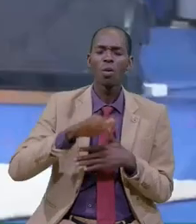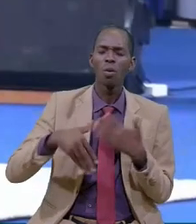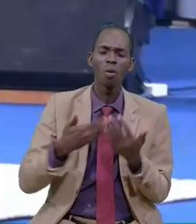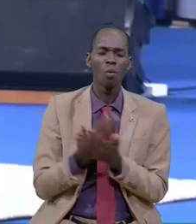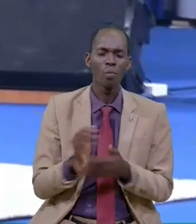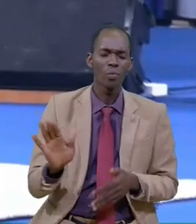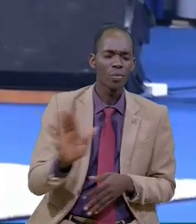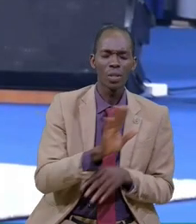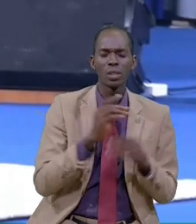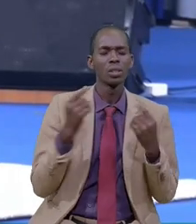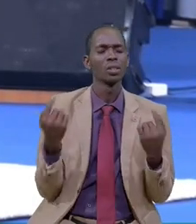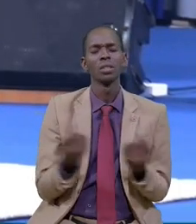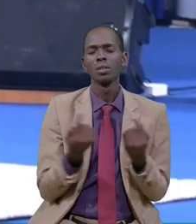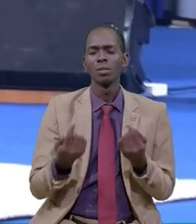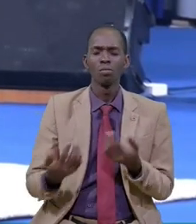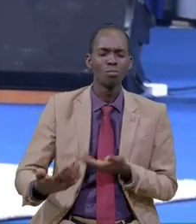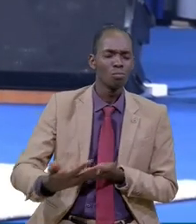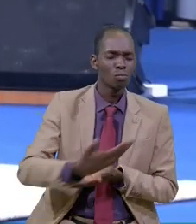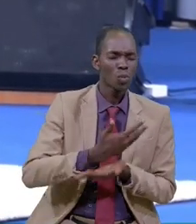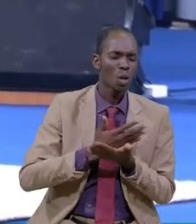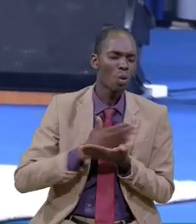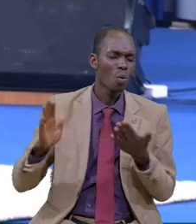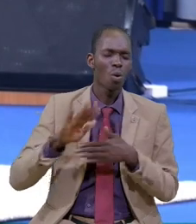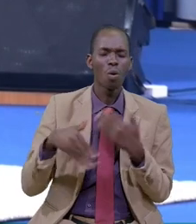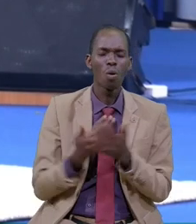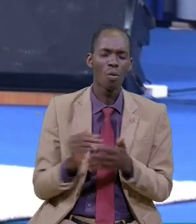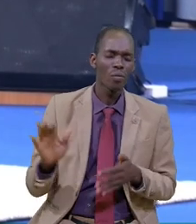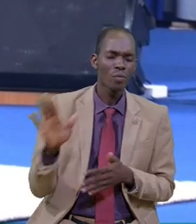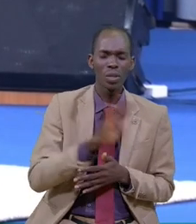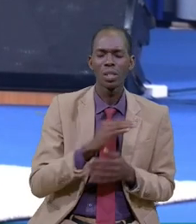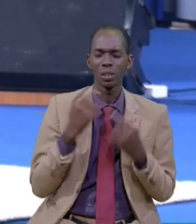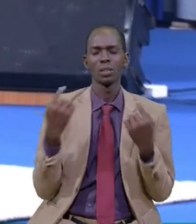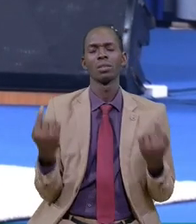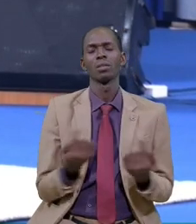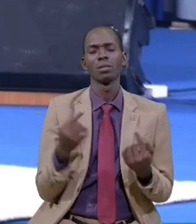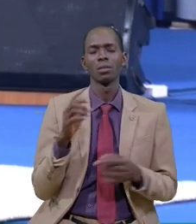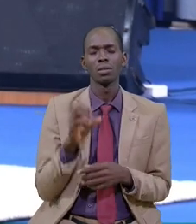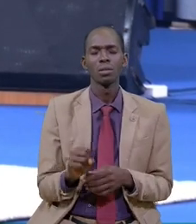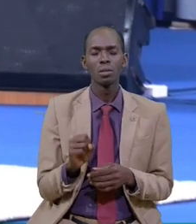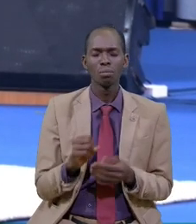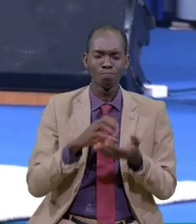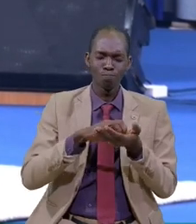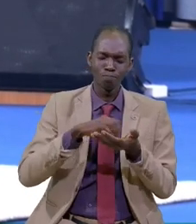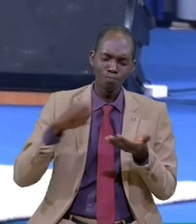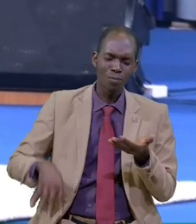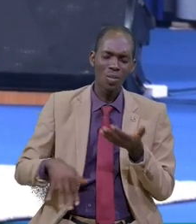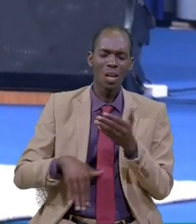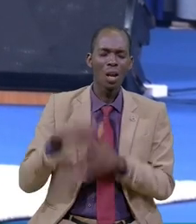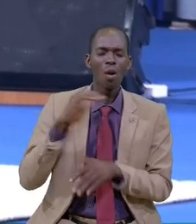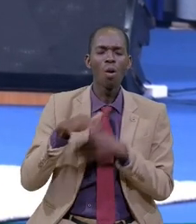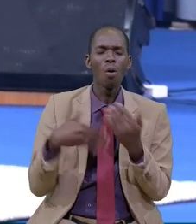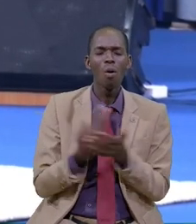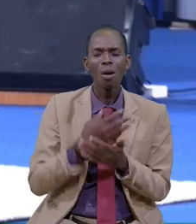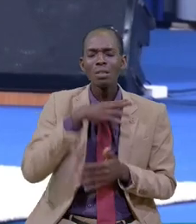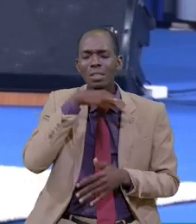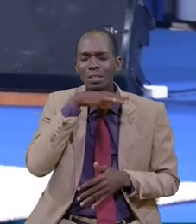tous leurs péchés. Wipe away all their transgressions. Efface toutes leurs transgressions. Blot out all the dirty things